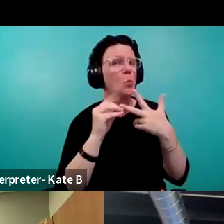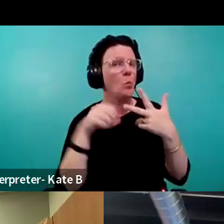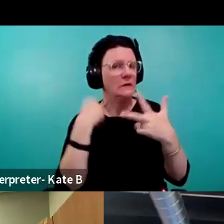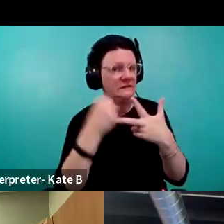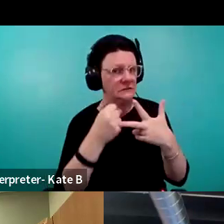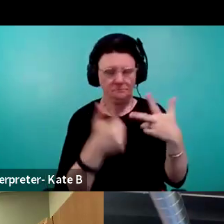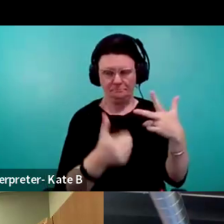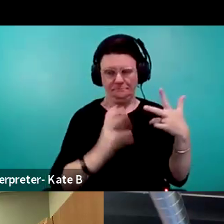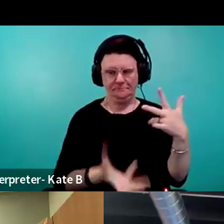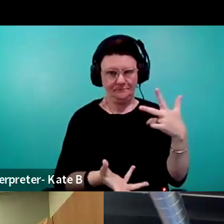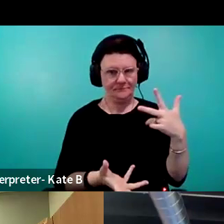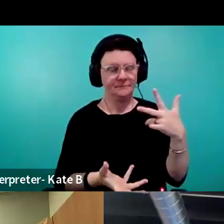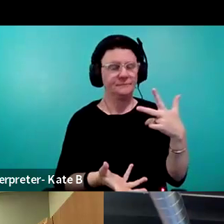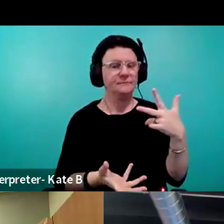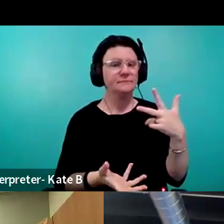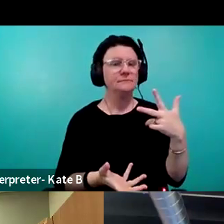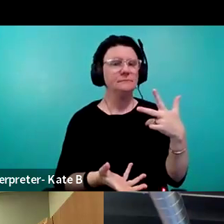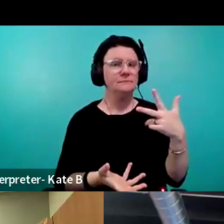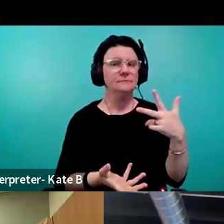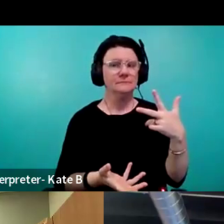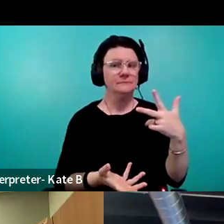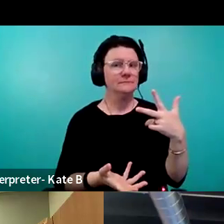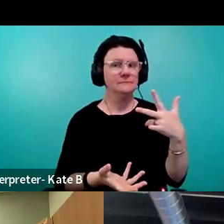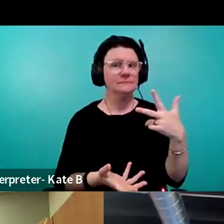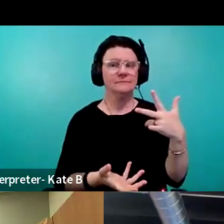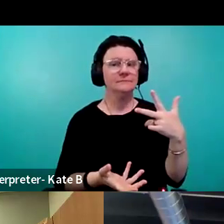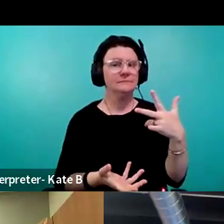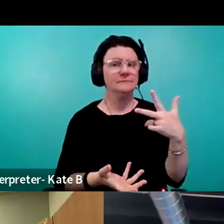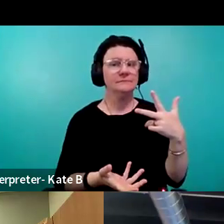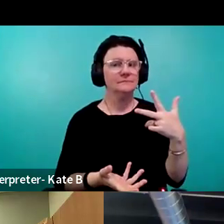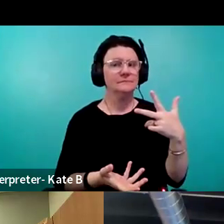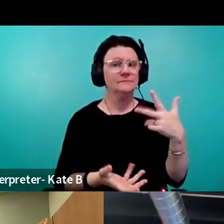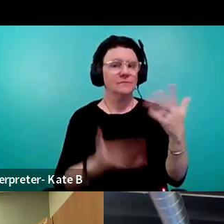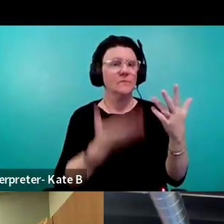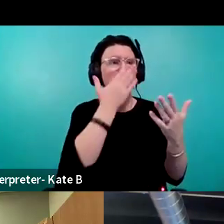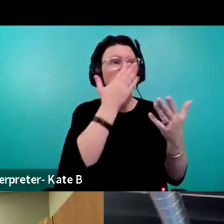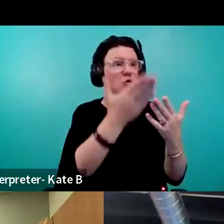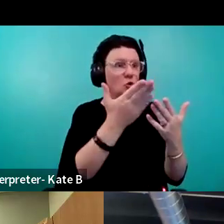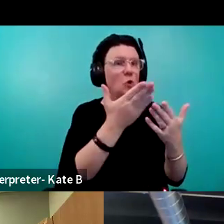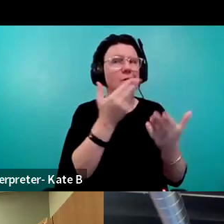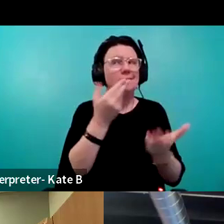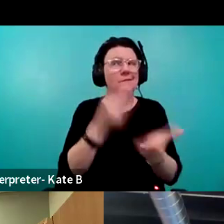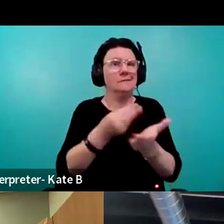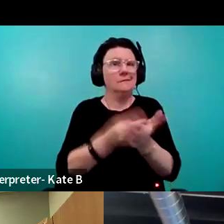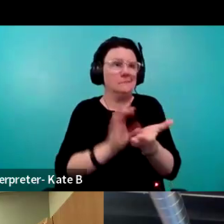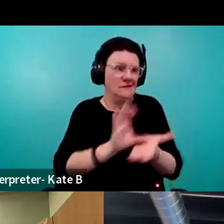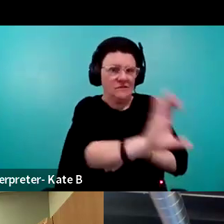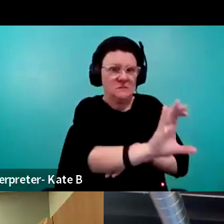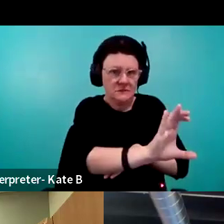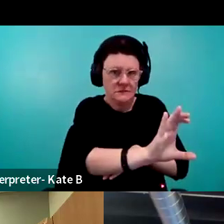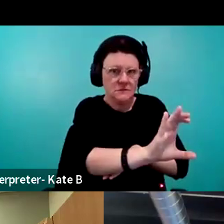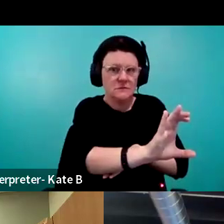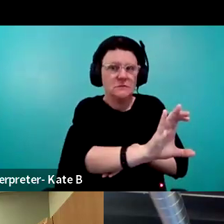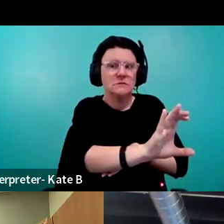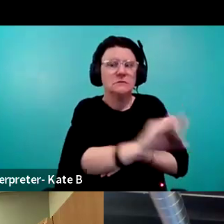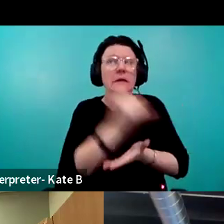opted to take, and it's just a good investment in them if